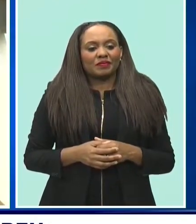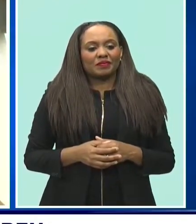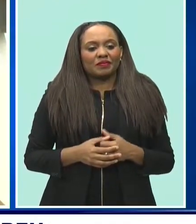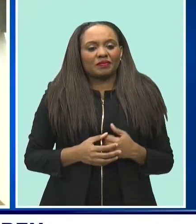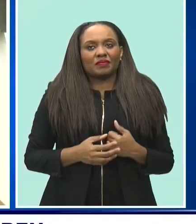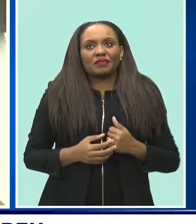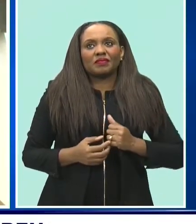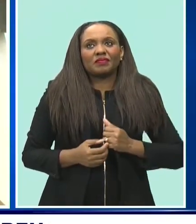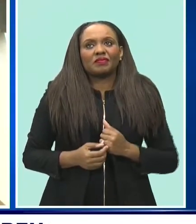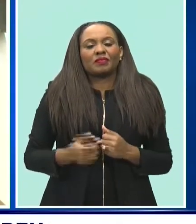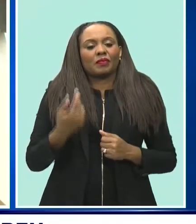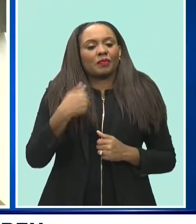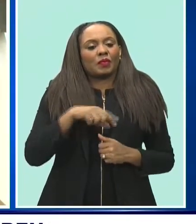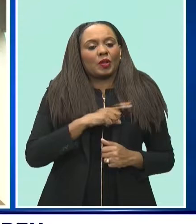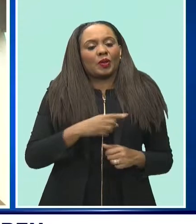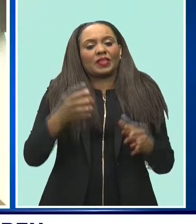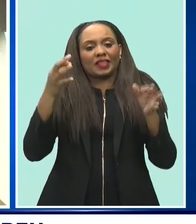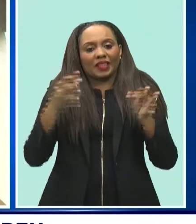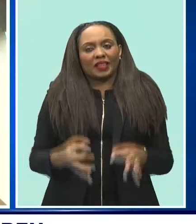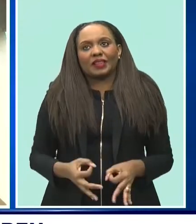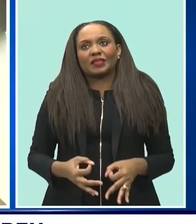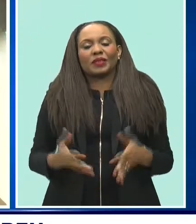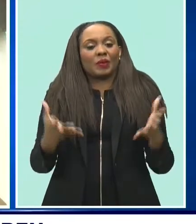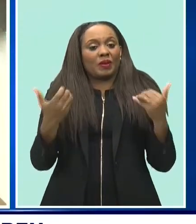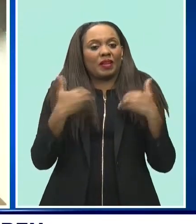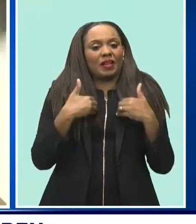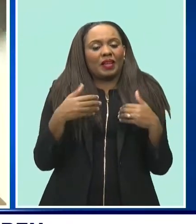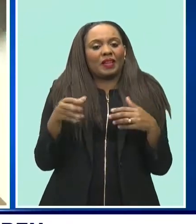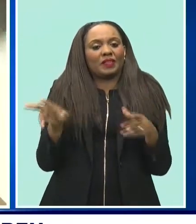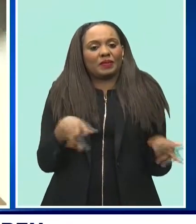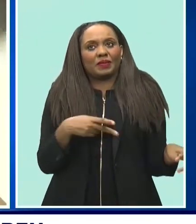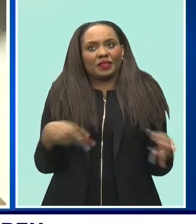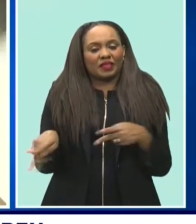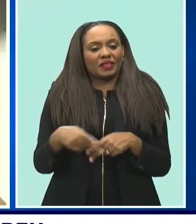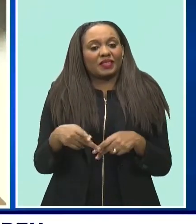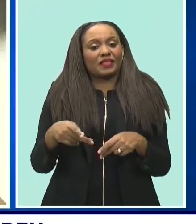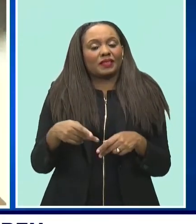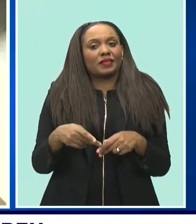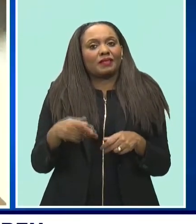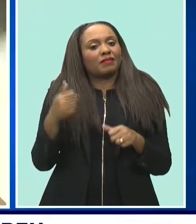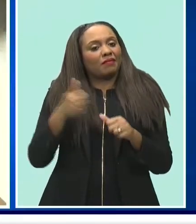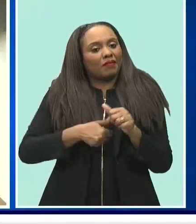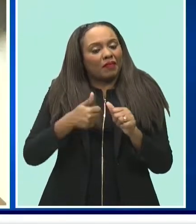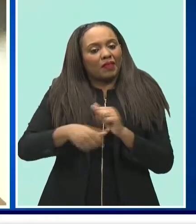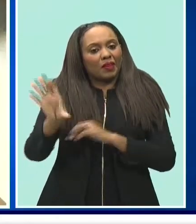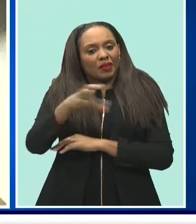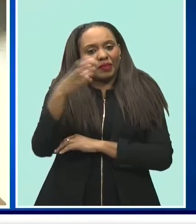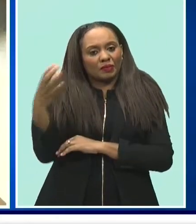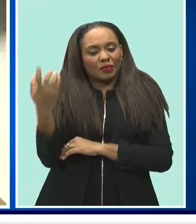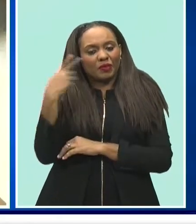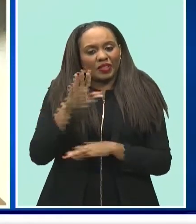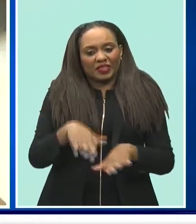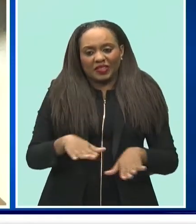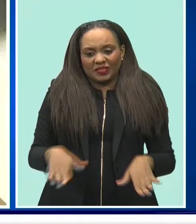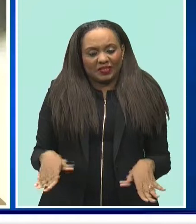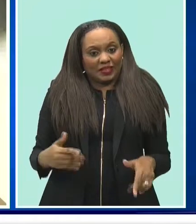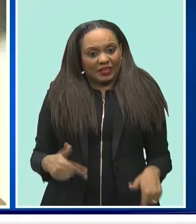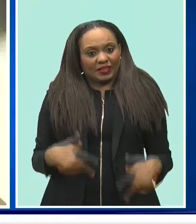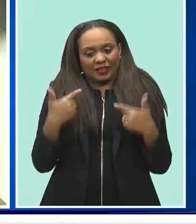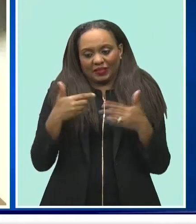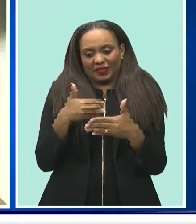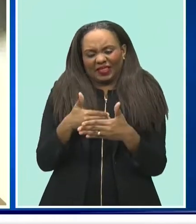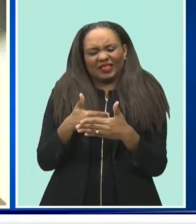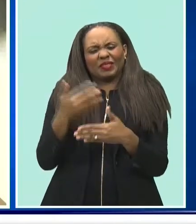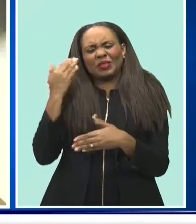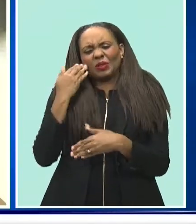the masters and the people from the neighborhood, that we are going to keep a party every Christmas for all the children in the neighborhood because of how things is and how